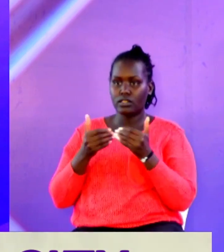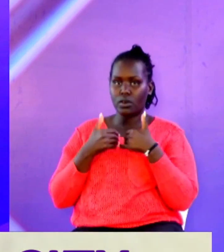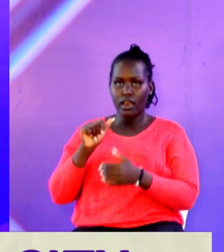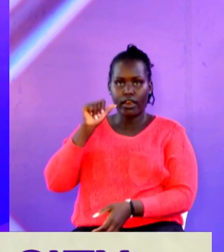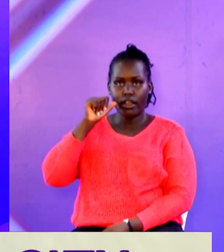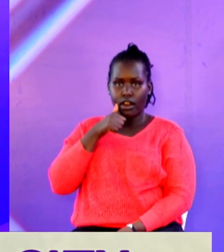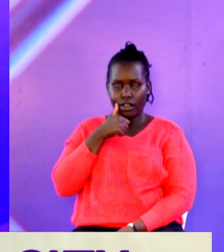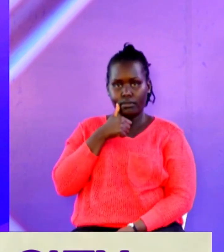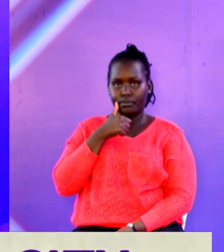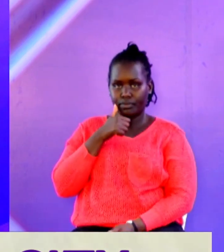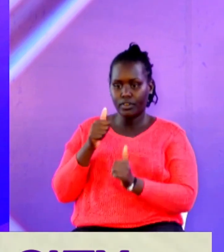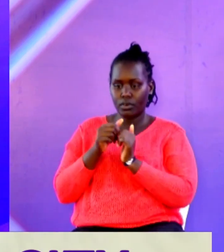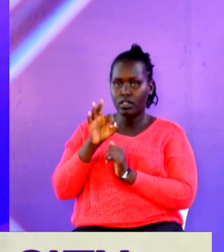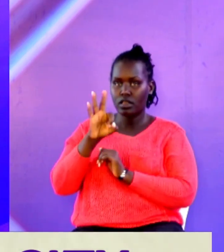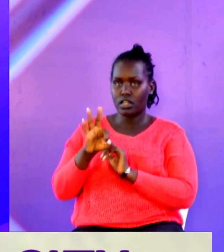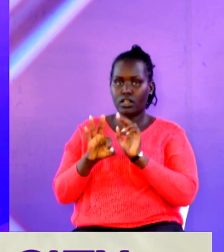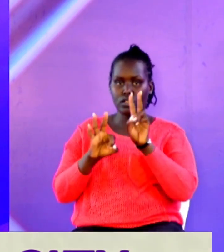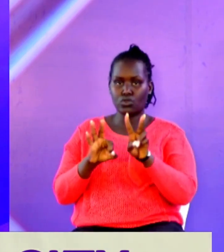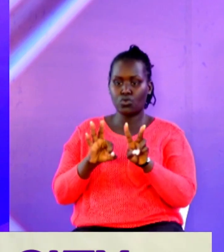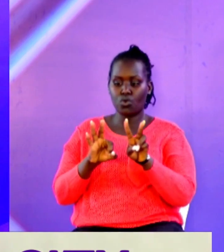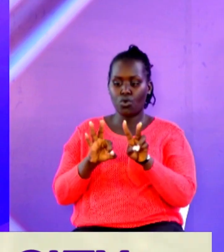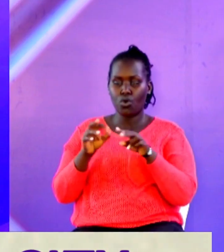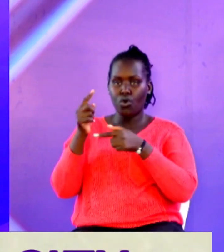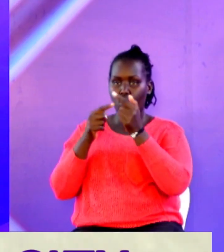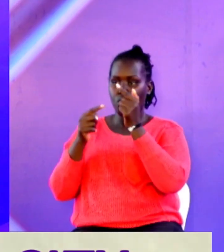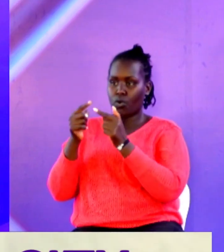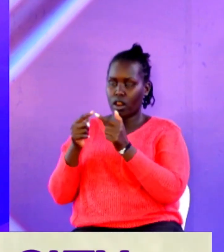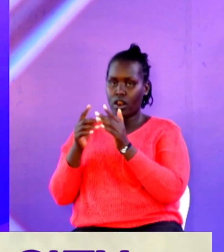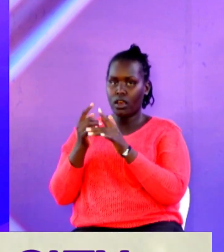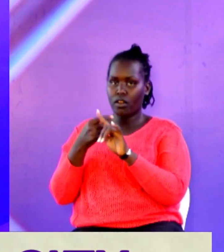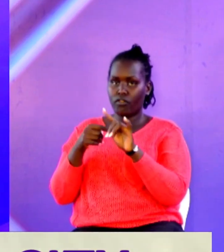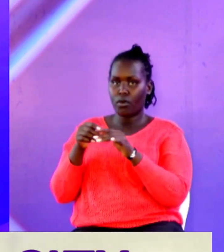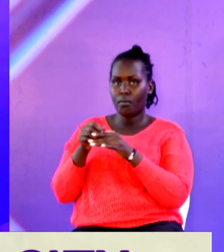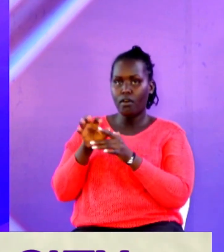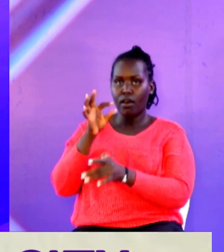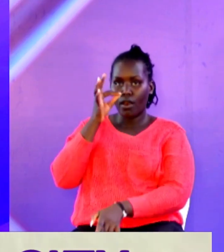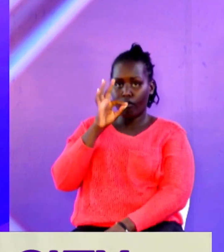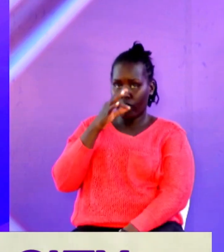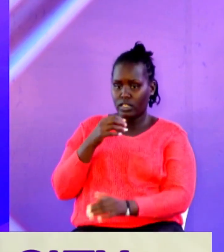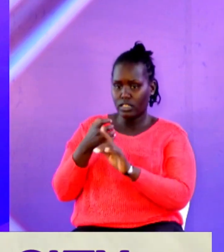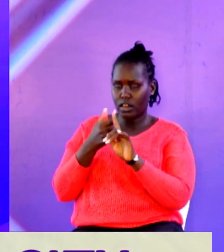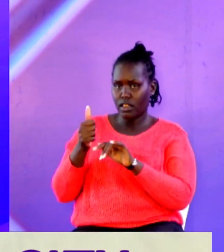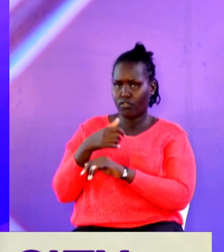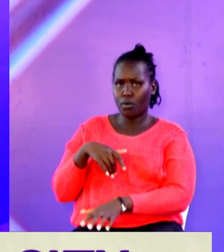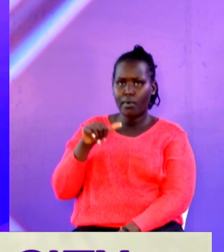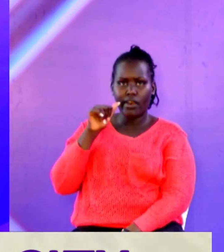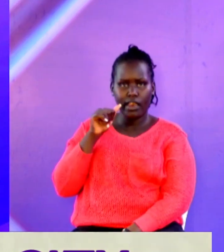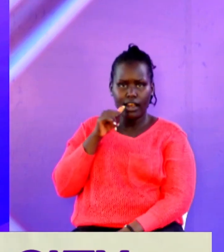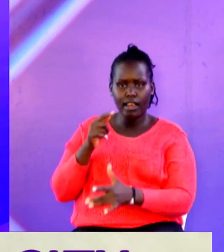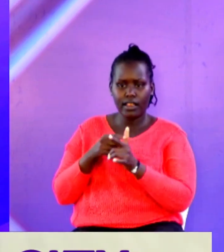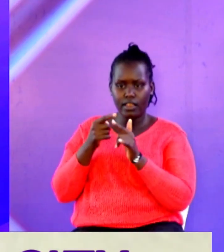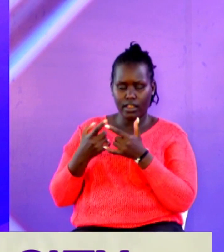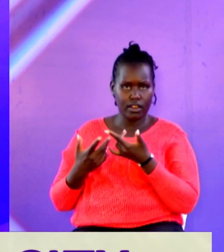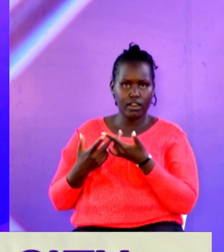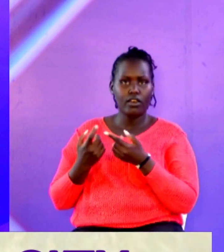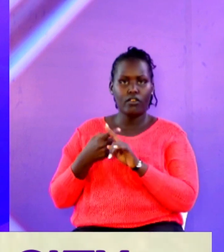Sheffield United. That was a 3-2 win for Nice. Nice from France, Sheffield United is from England. And then AS Monaco